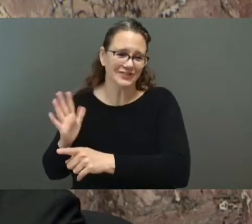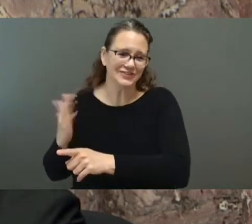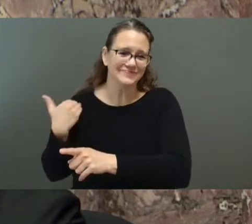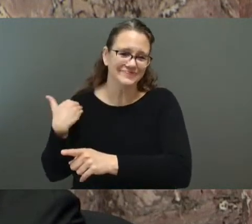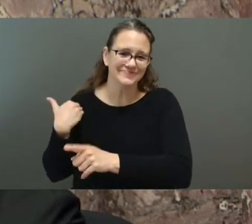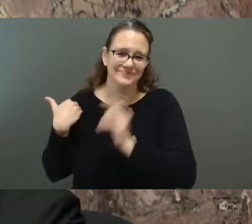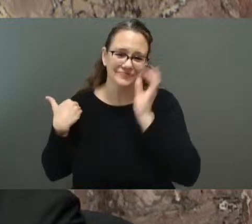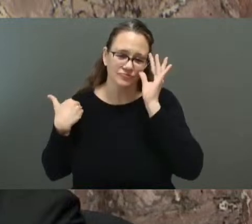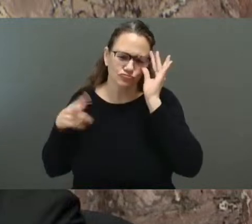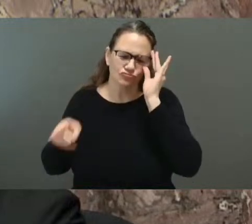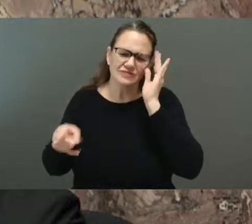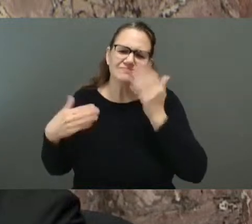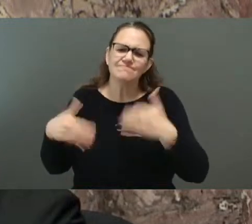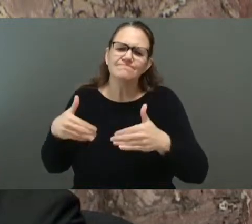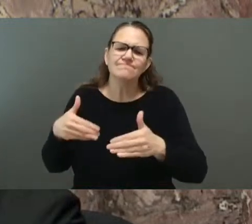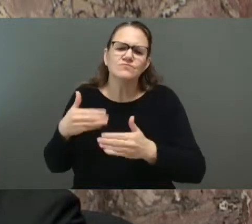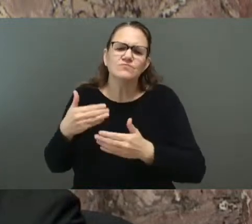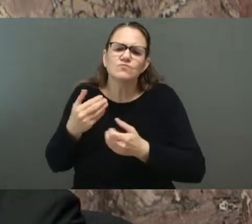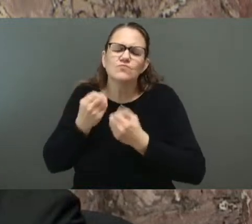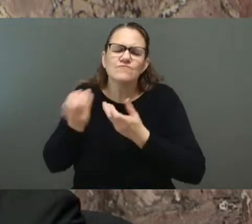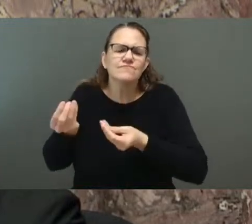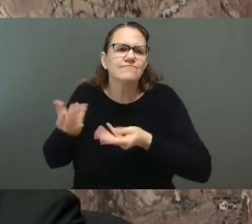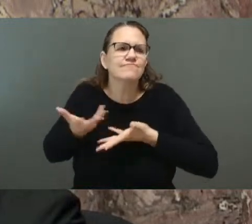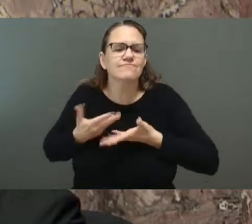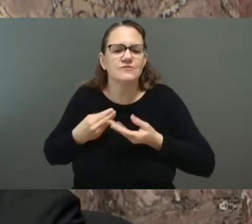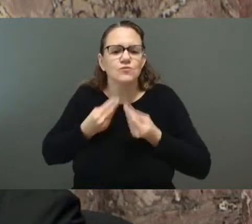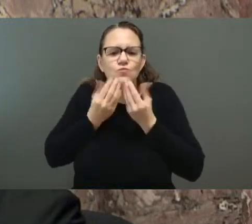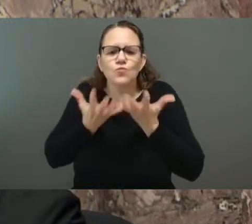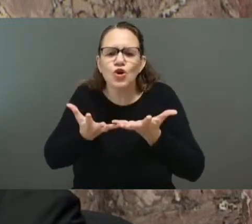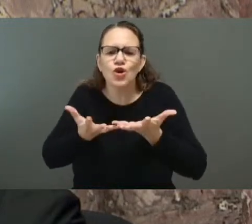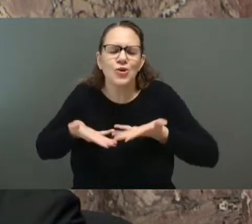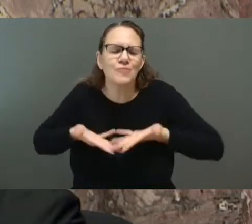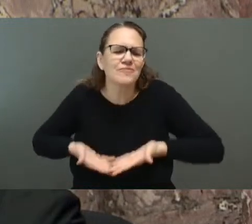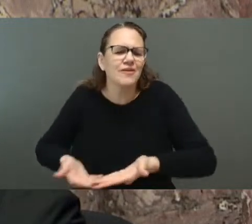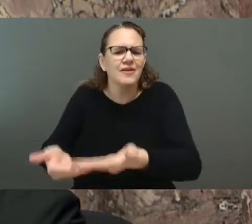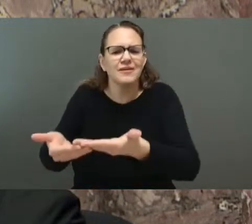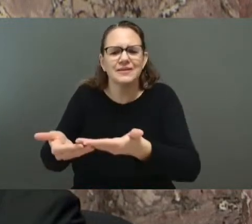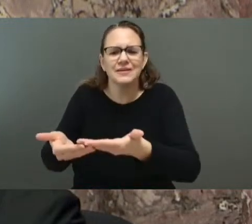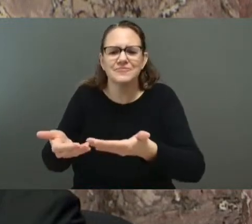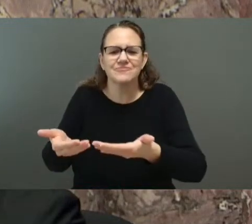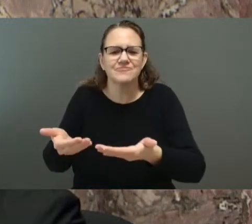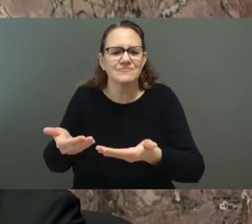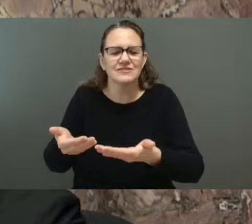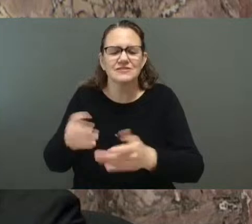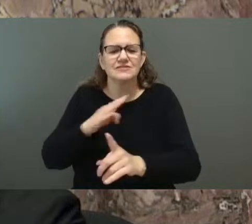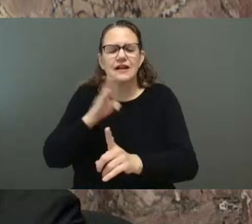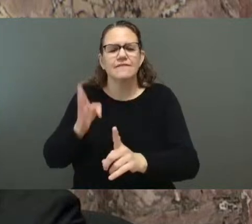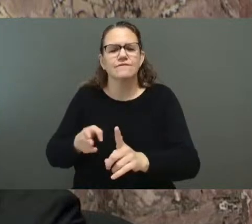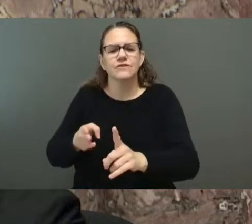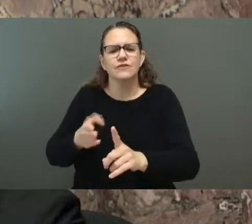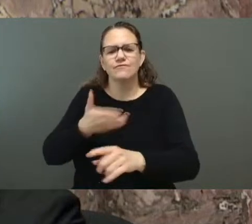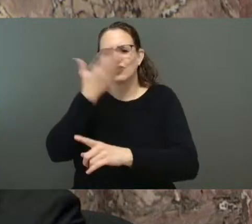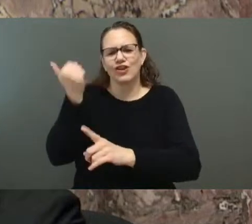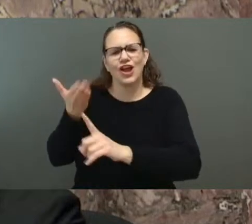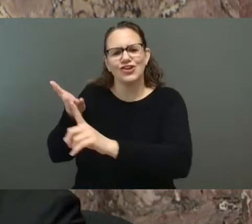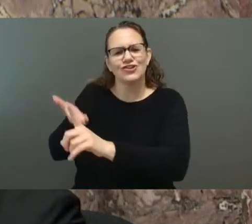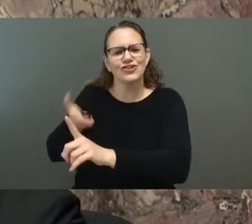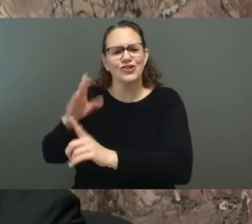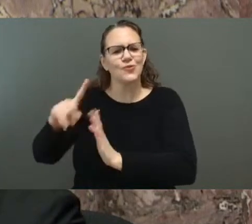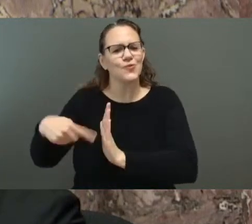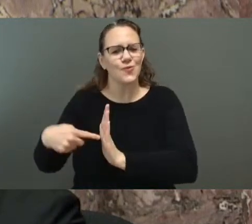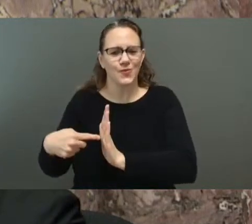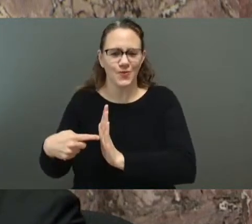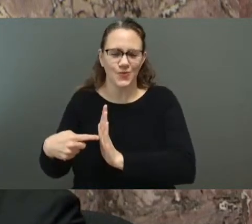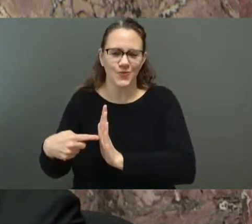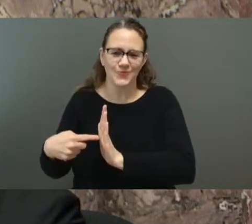and welcoming, never forgot what her role was in this society to